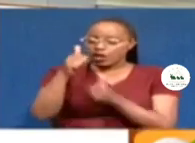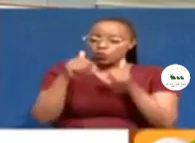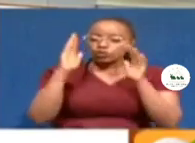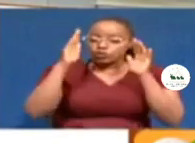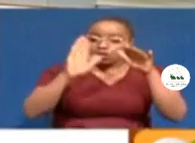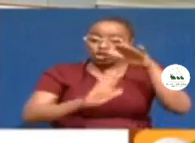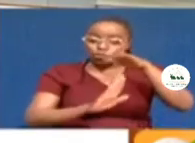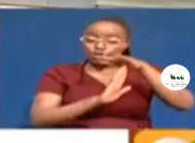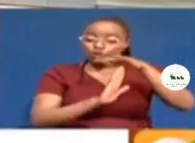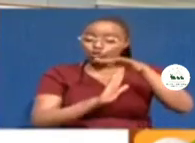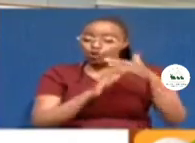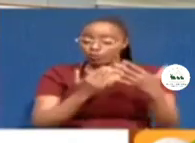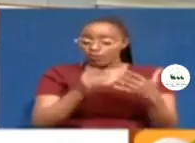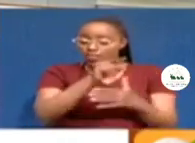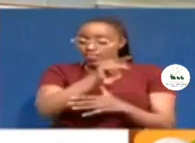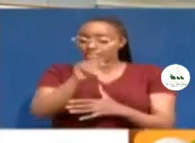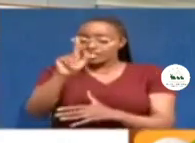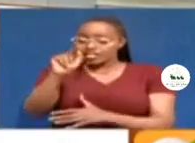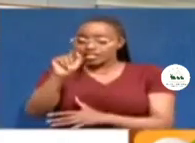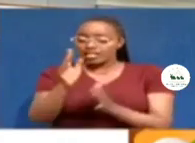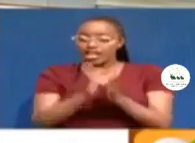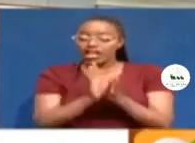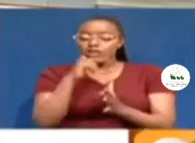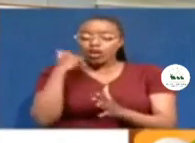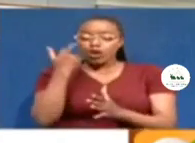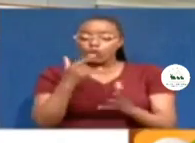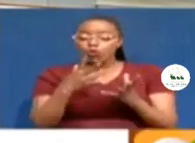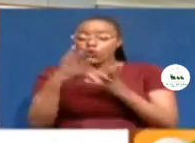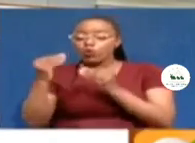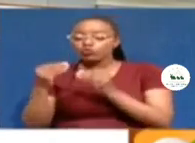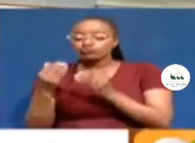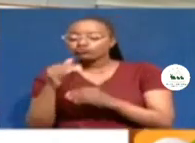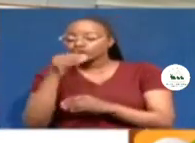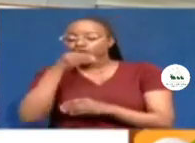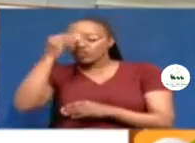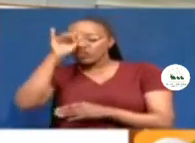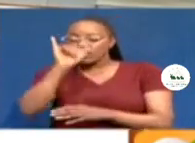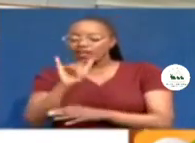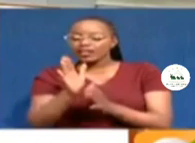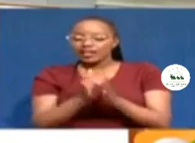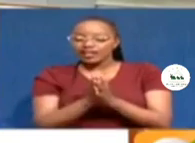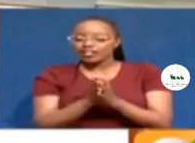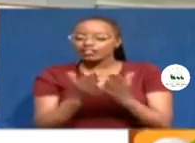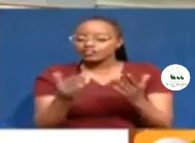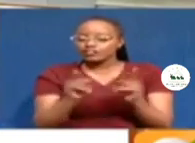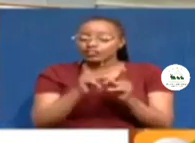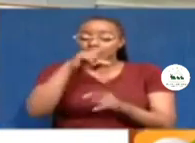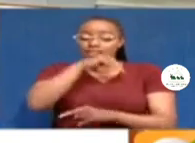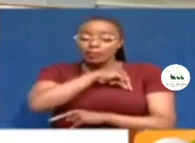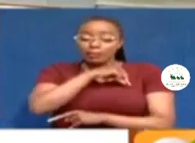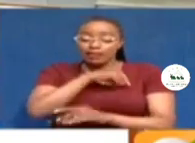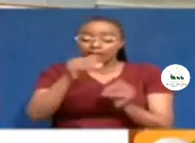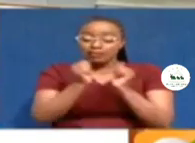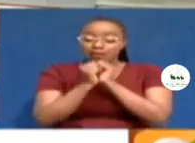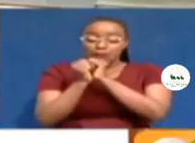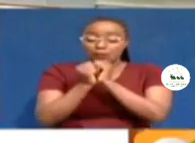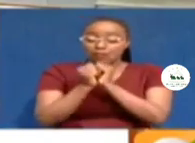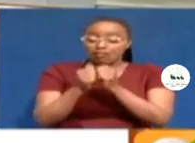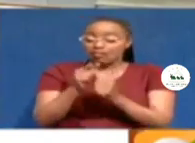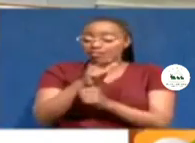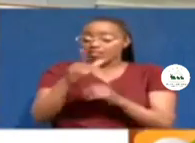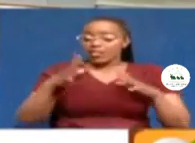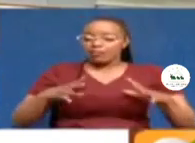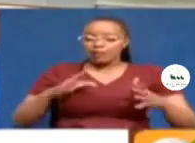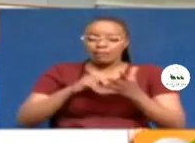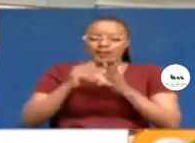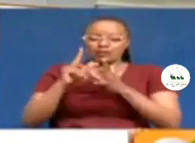on top of that tender, and who goes lapping it and benefiting with their cronies.